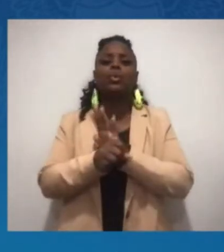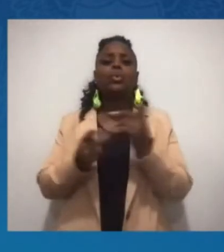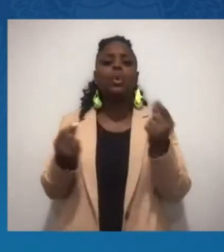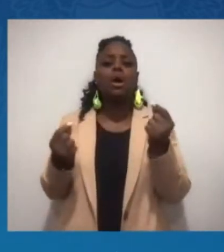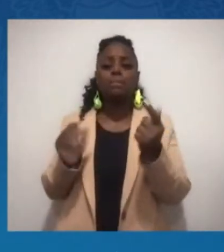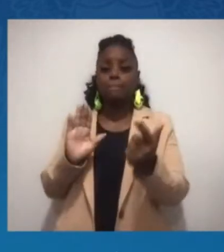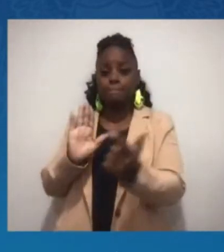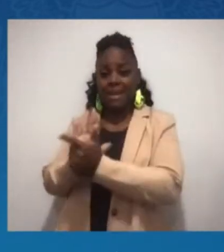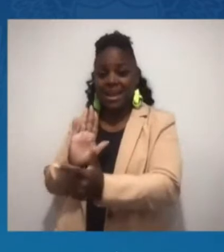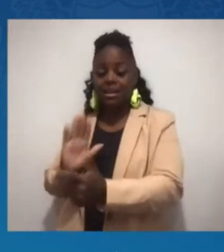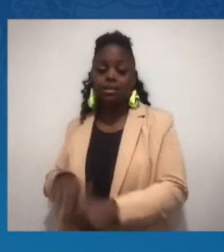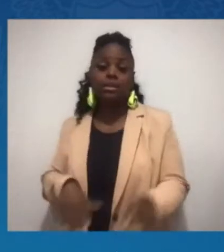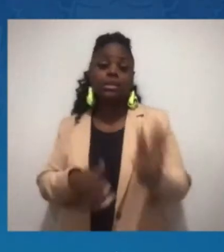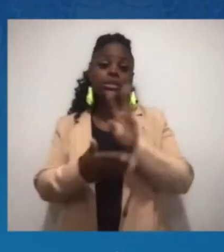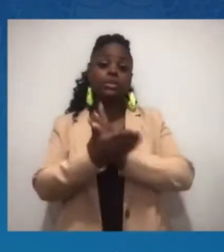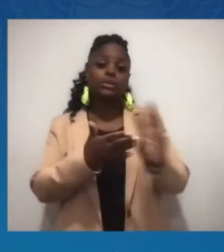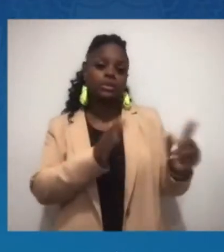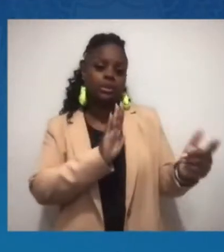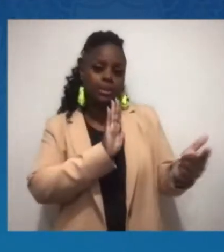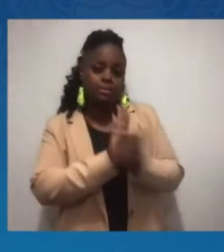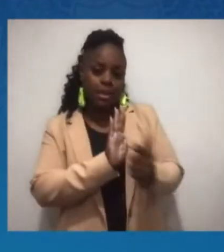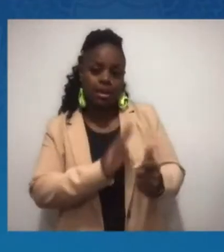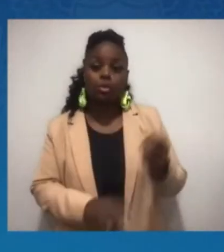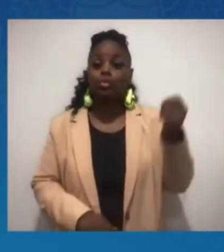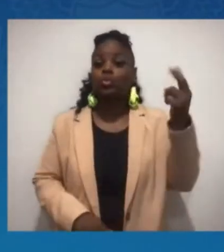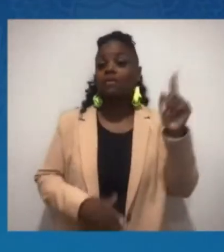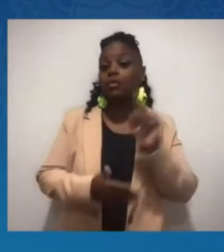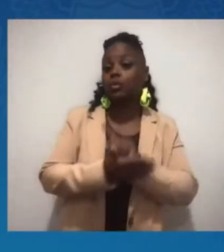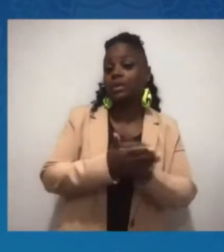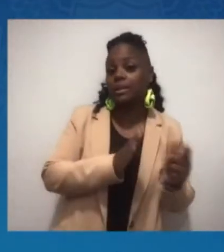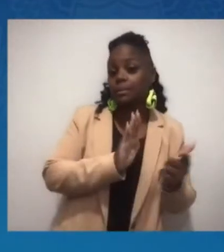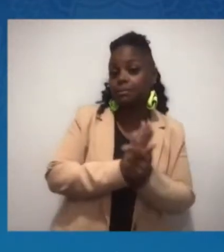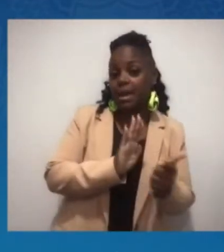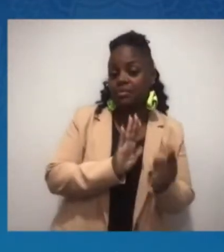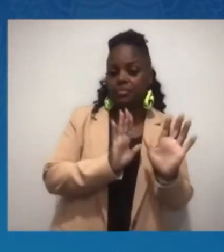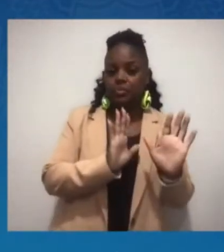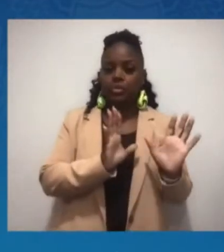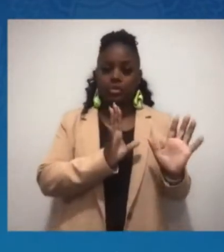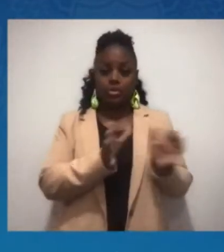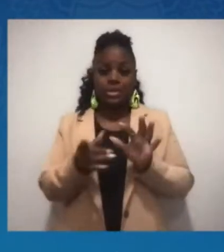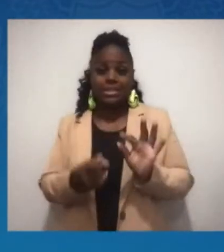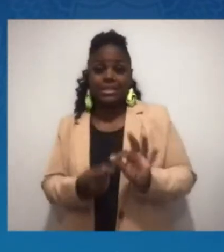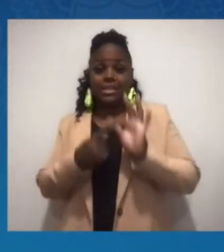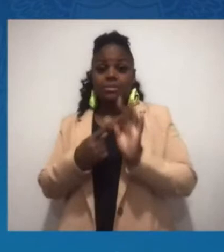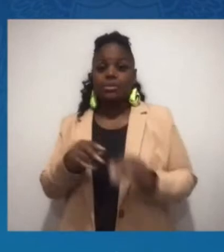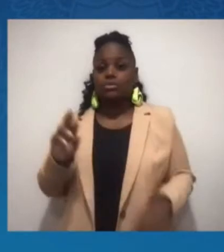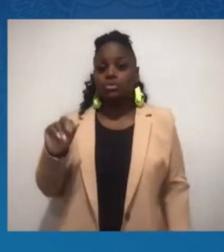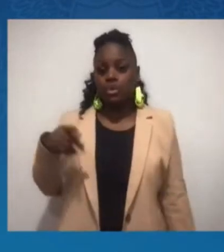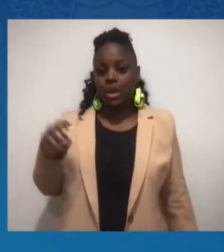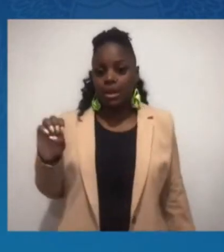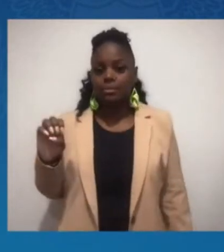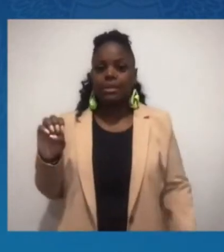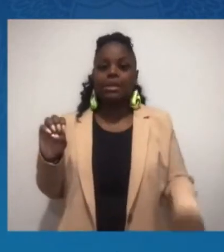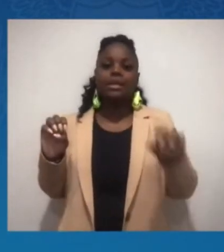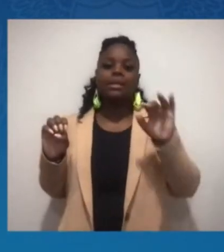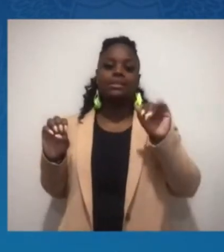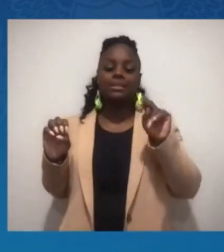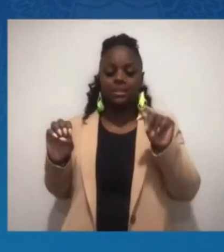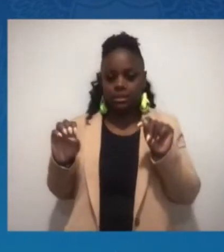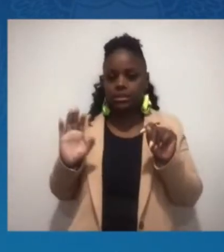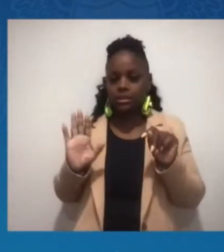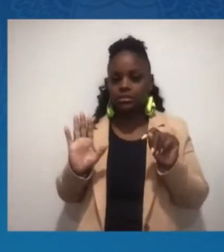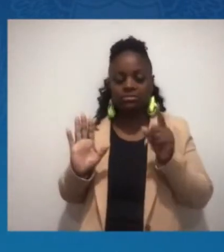exceptions, rape and incest, not with. You would not be surprised to know that if you look at this map, it's like a